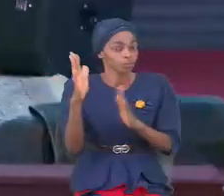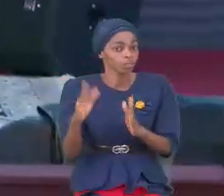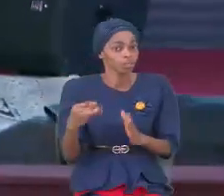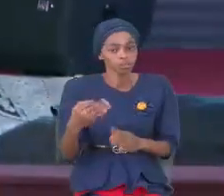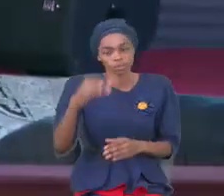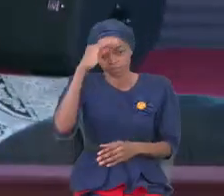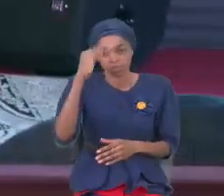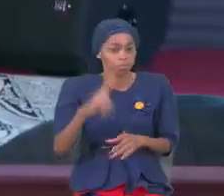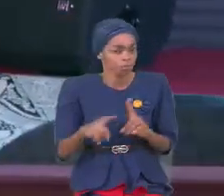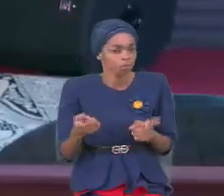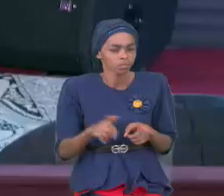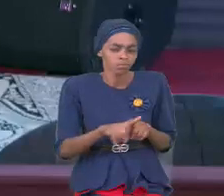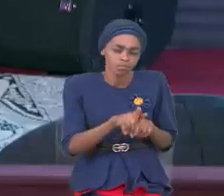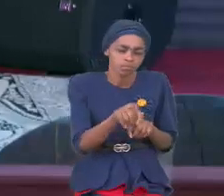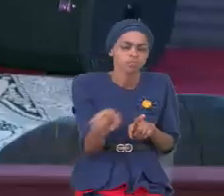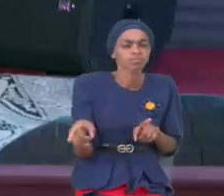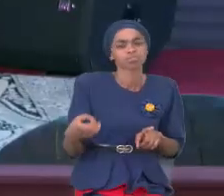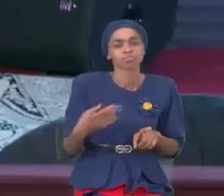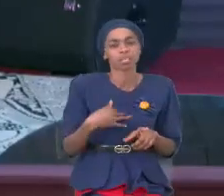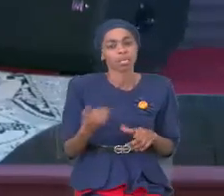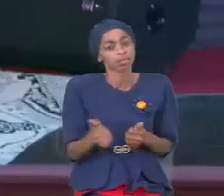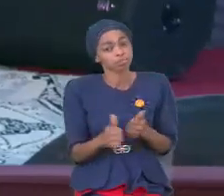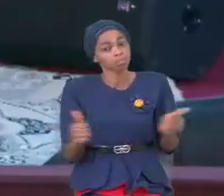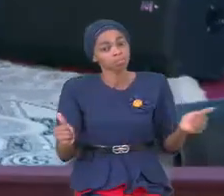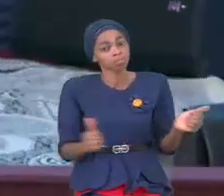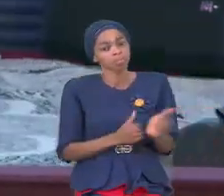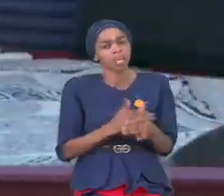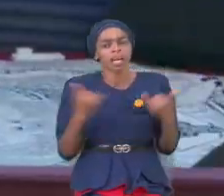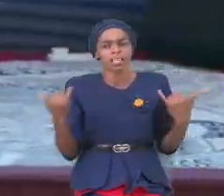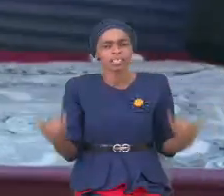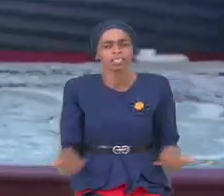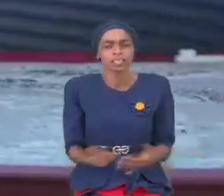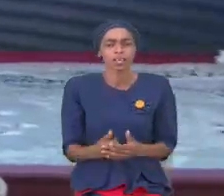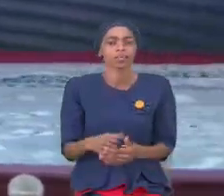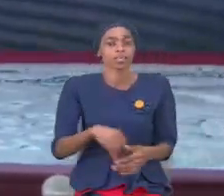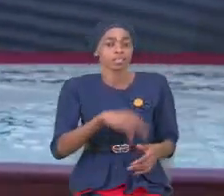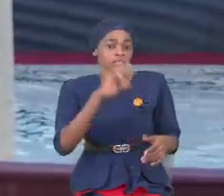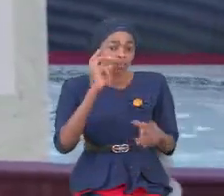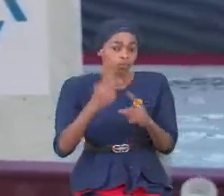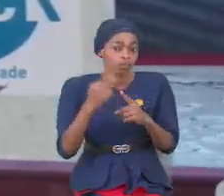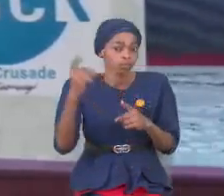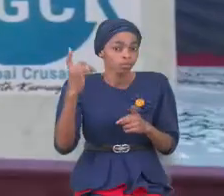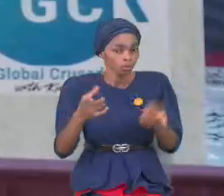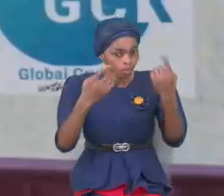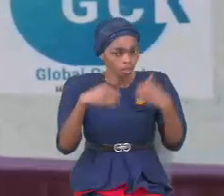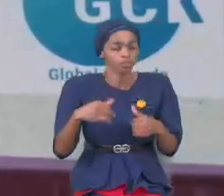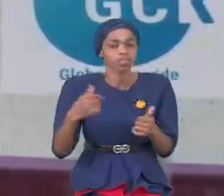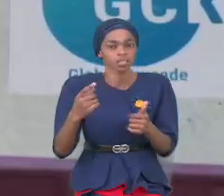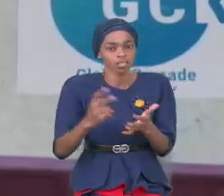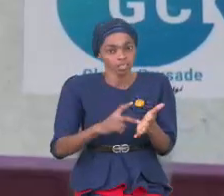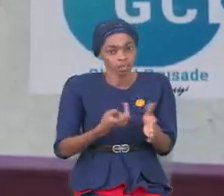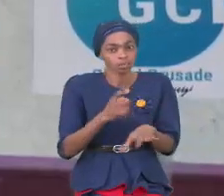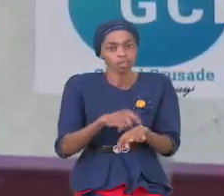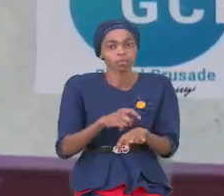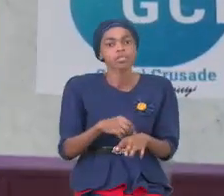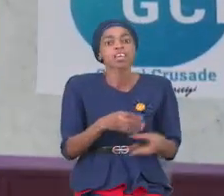derailed and went away from that. And the word of the Lord, the commission of the Lord, came the second time. Feed my lambs.